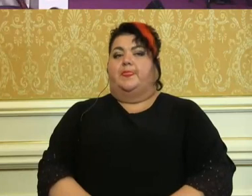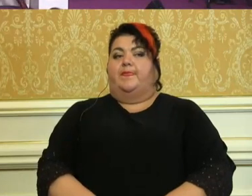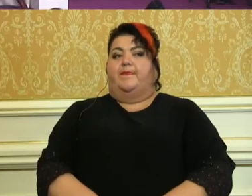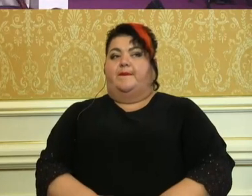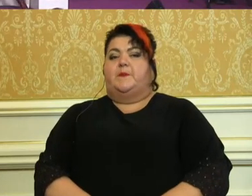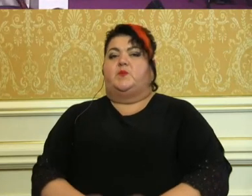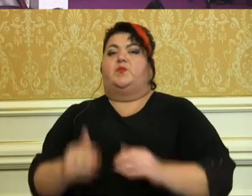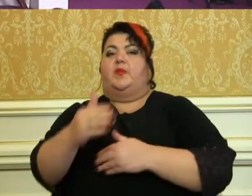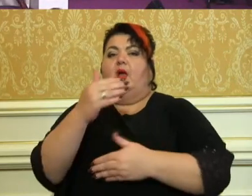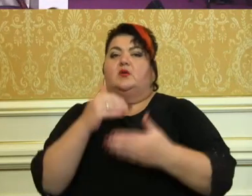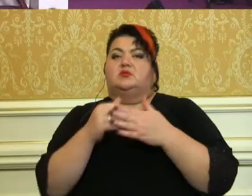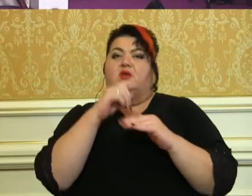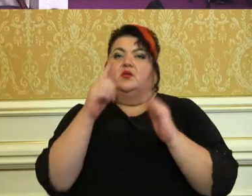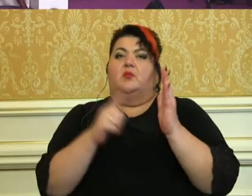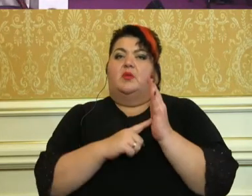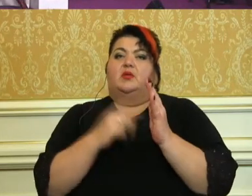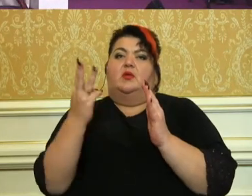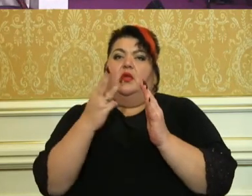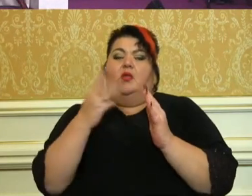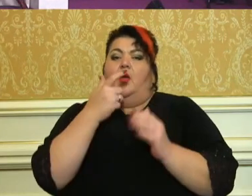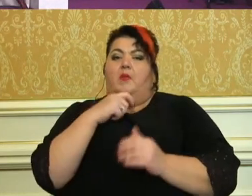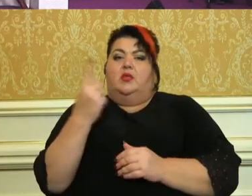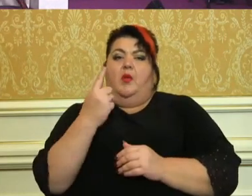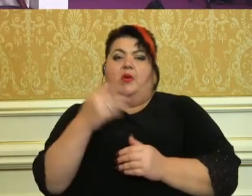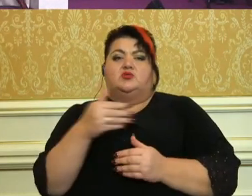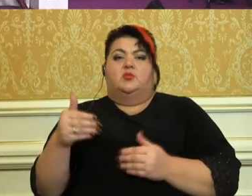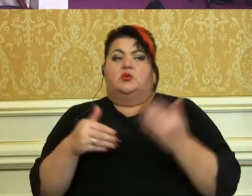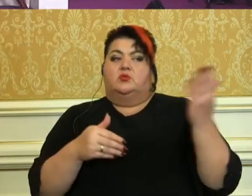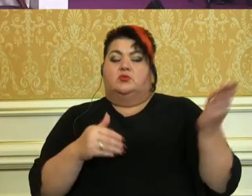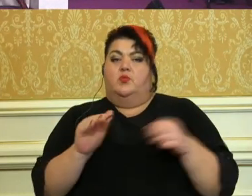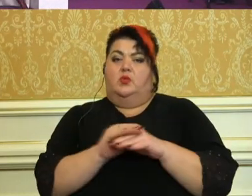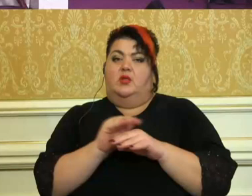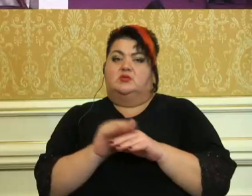much. And the last question, if you want so well, please.